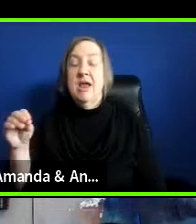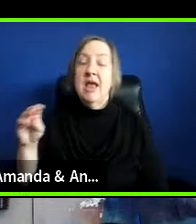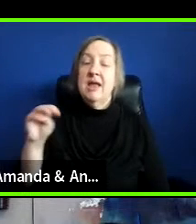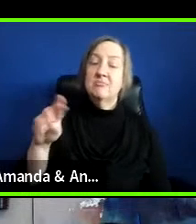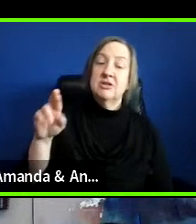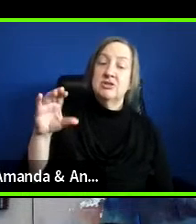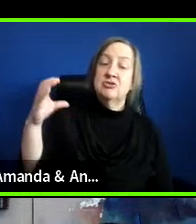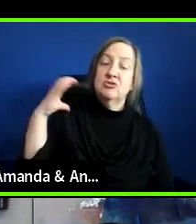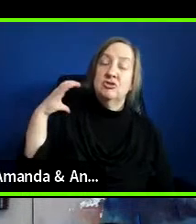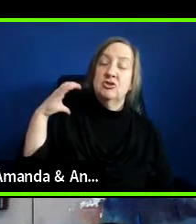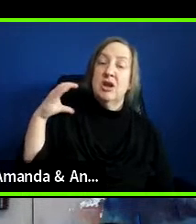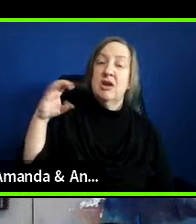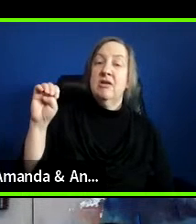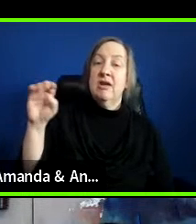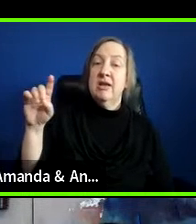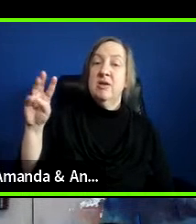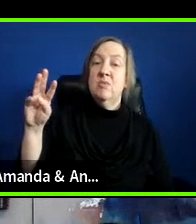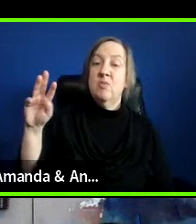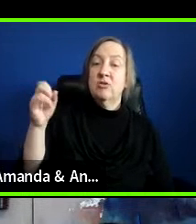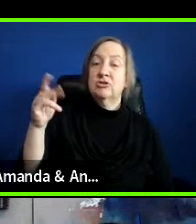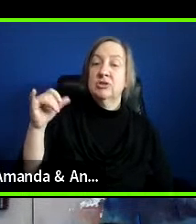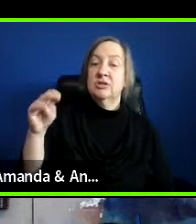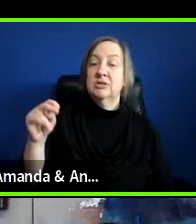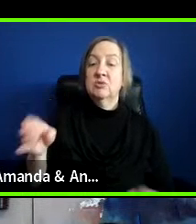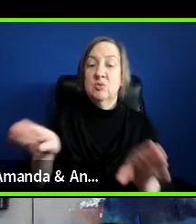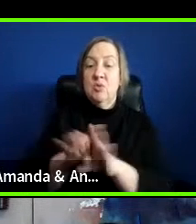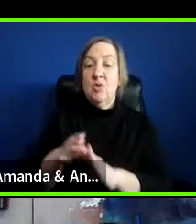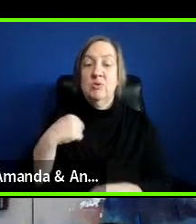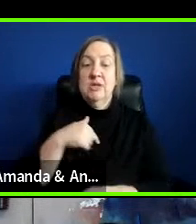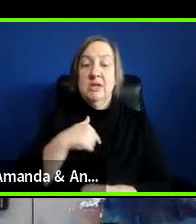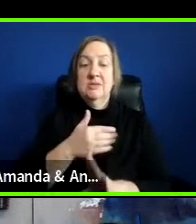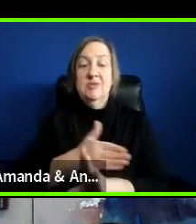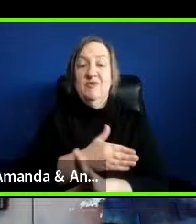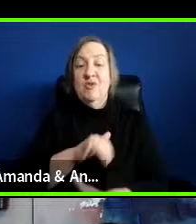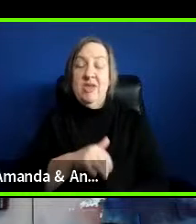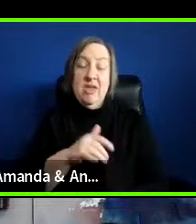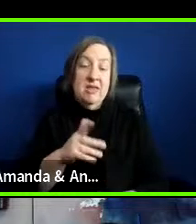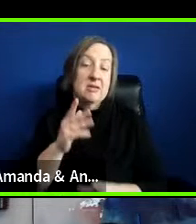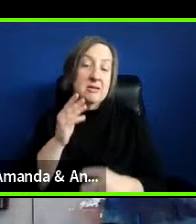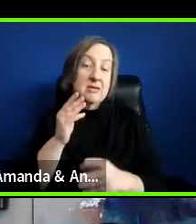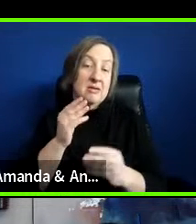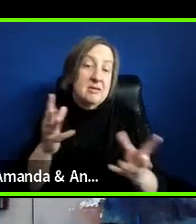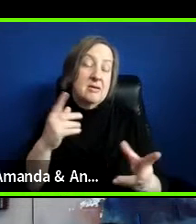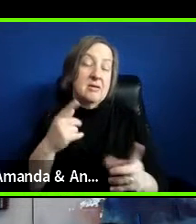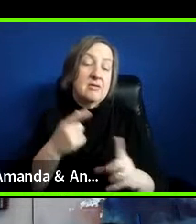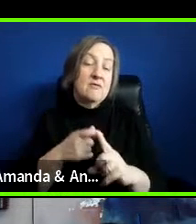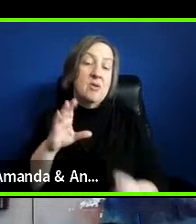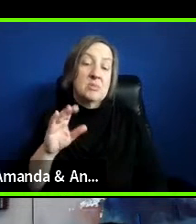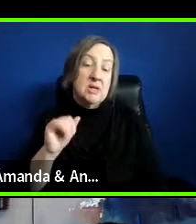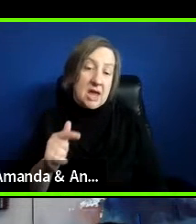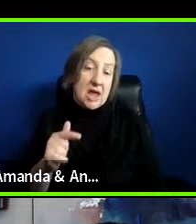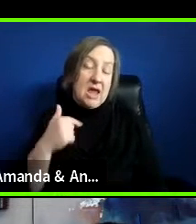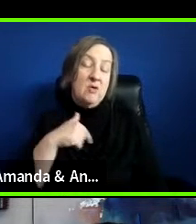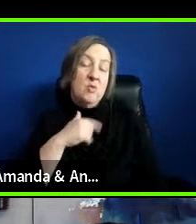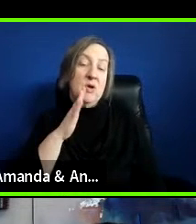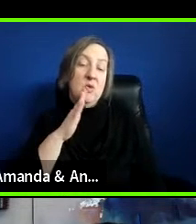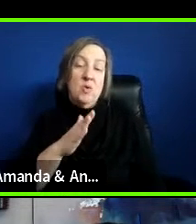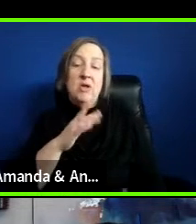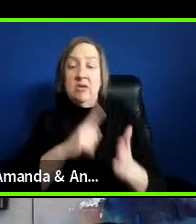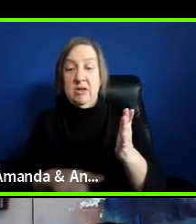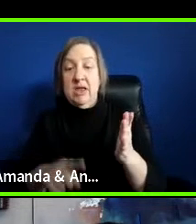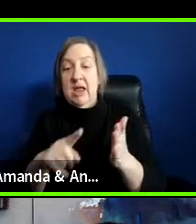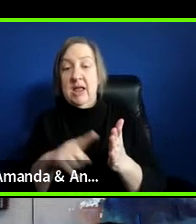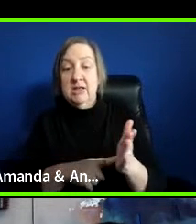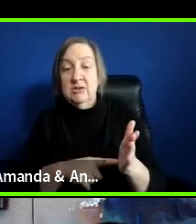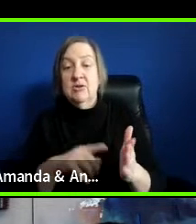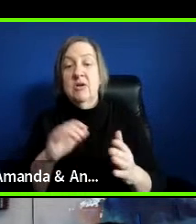Mr. Chair Ed Washington to close us out. But prior to doing that, I just want to note for CAG members that we will be canceling